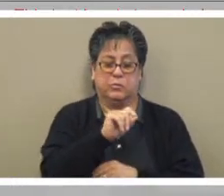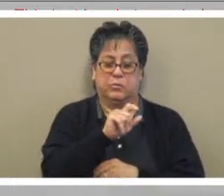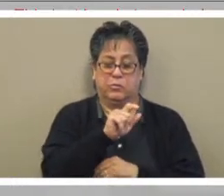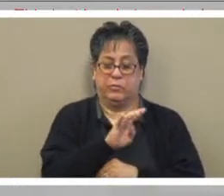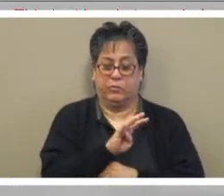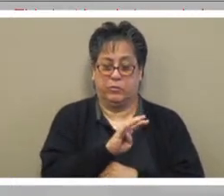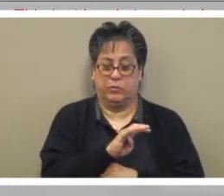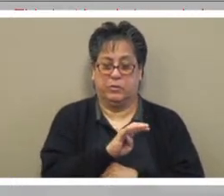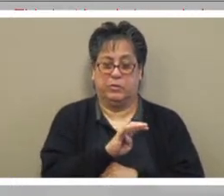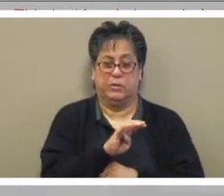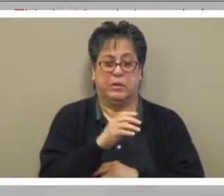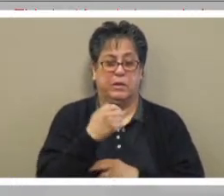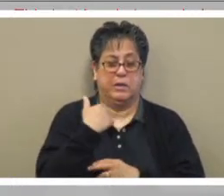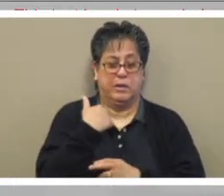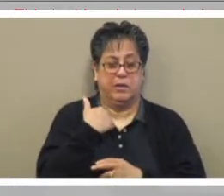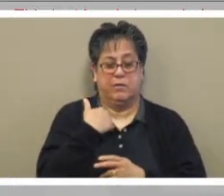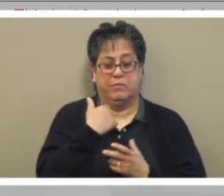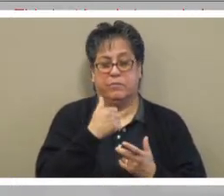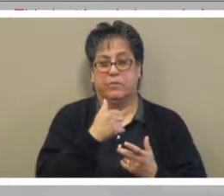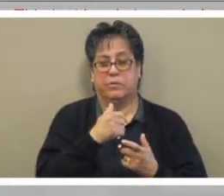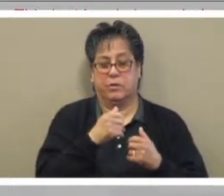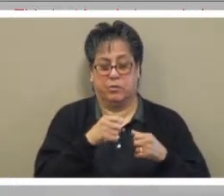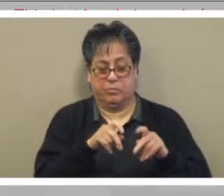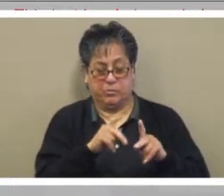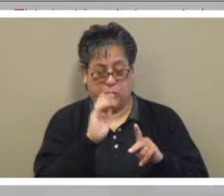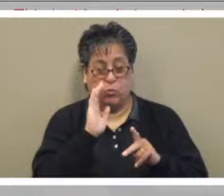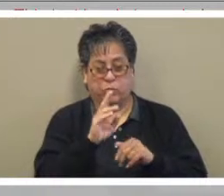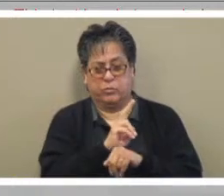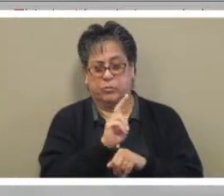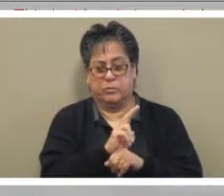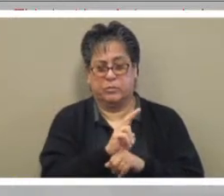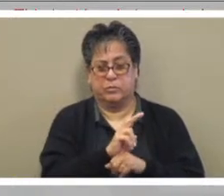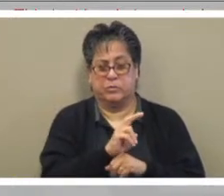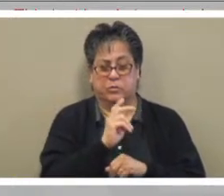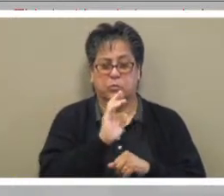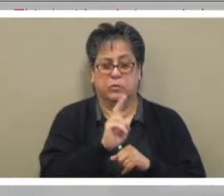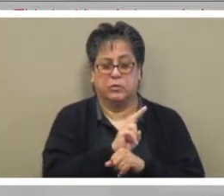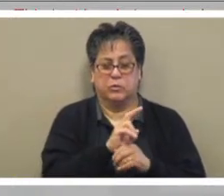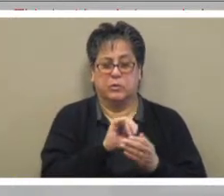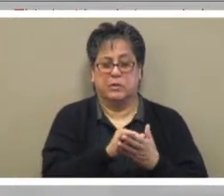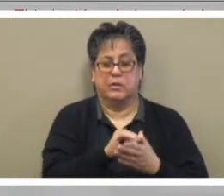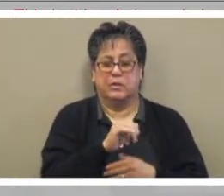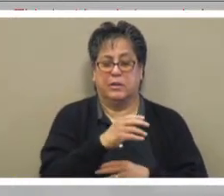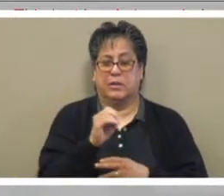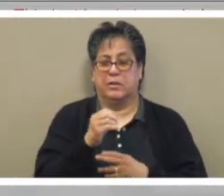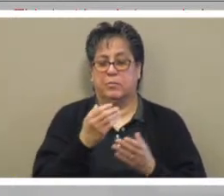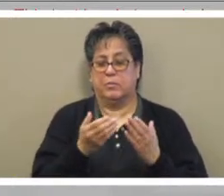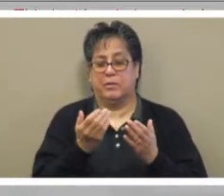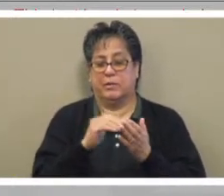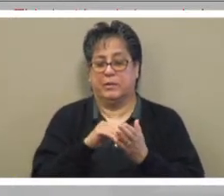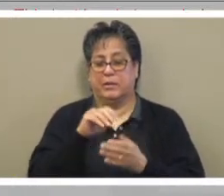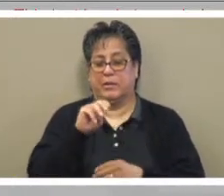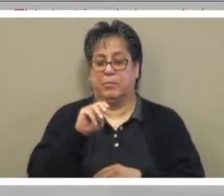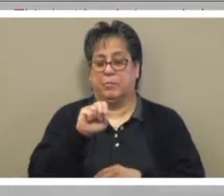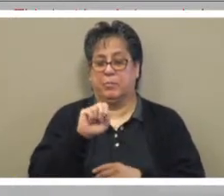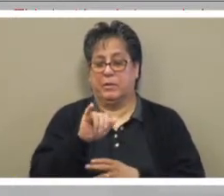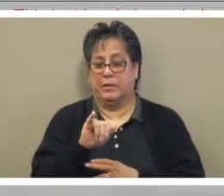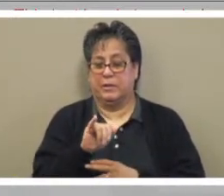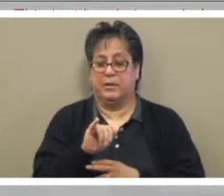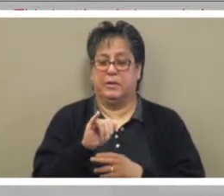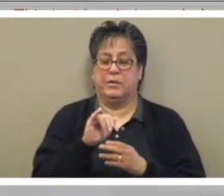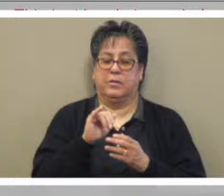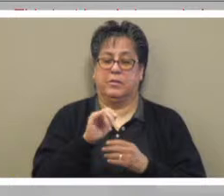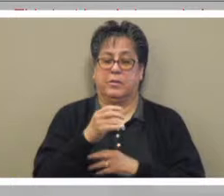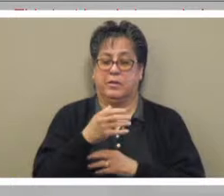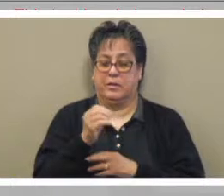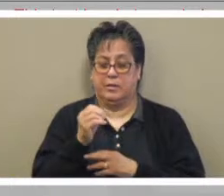a refinancing opportunity, which we are going to take advantage of. And as I mentioned, that'll be coming back in May. We have a little bit in